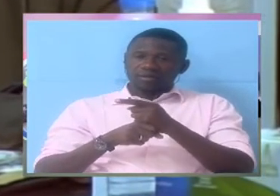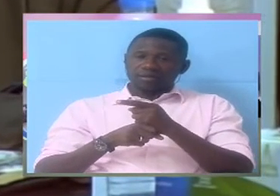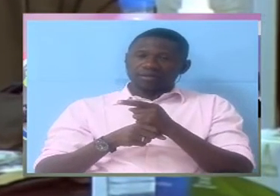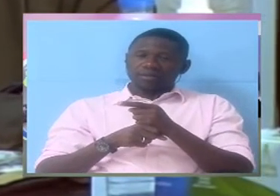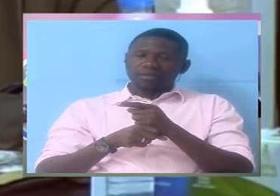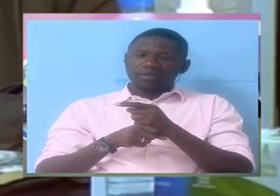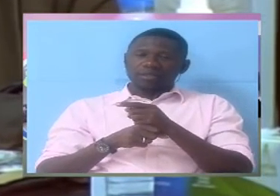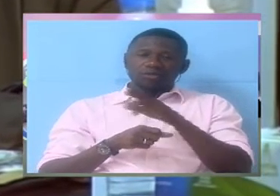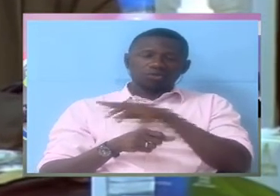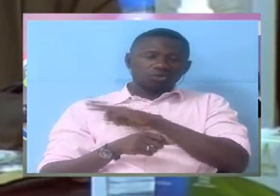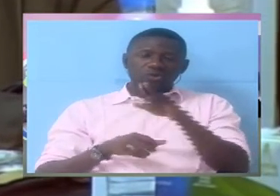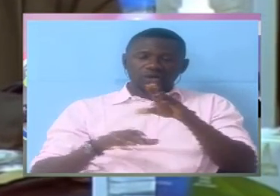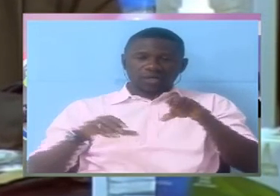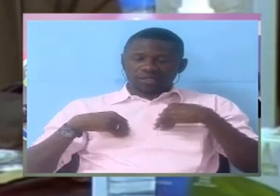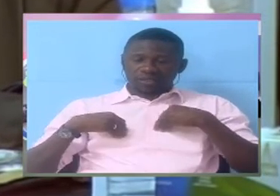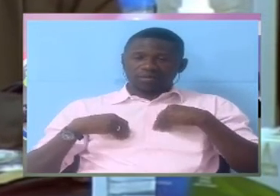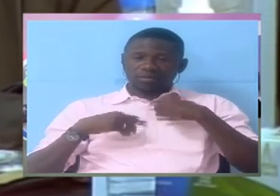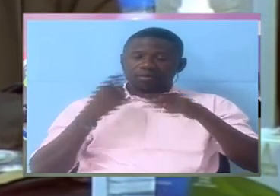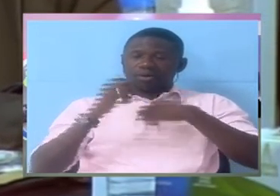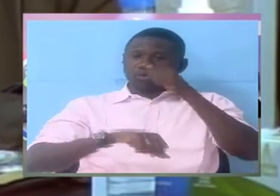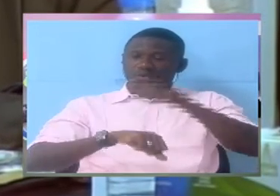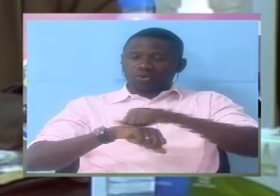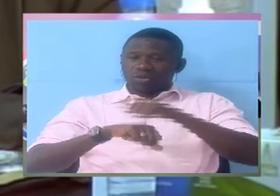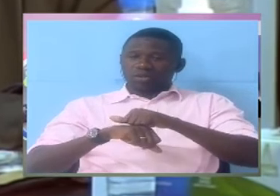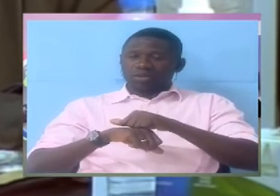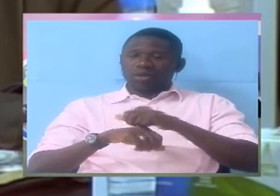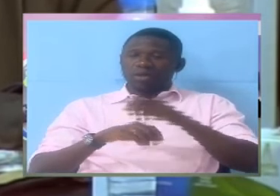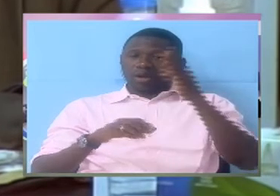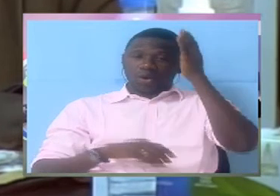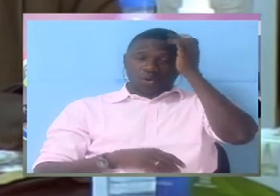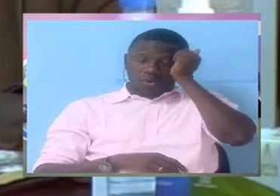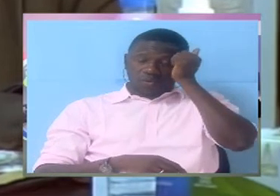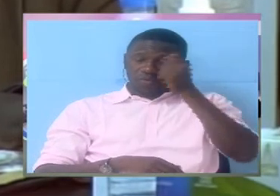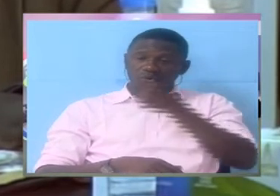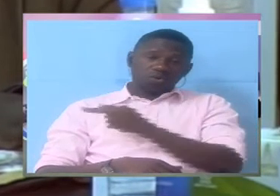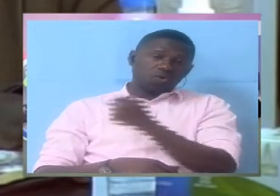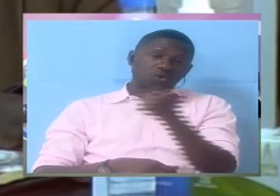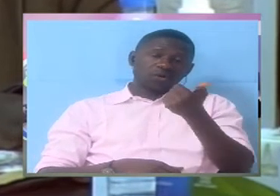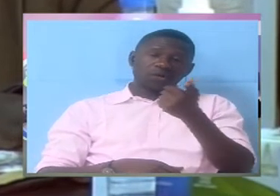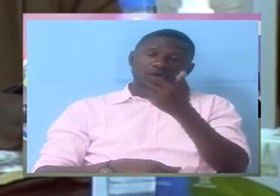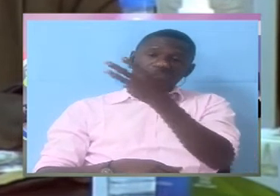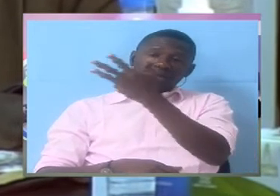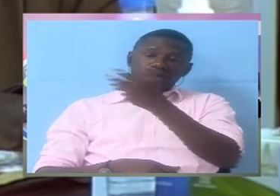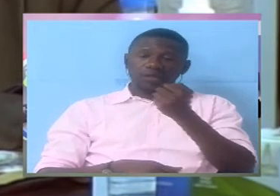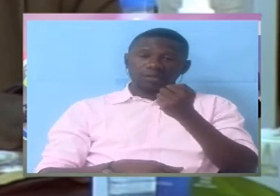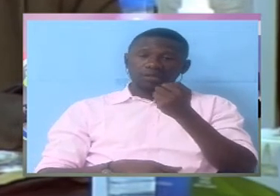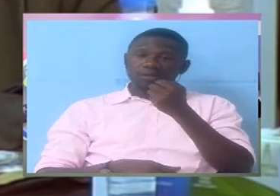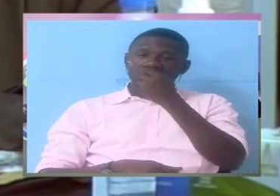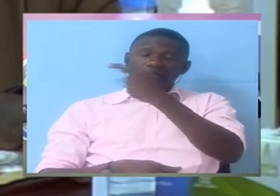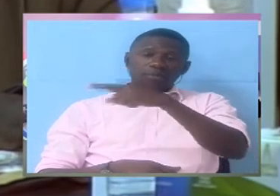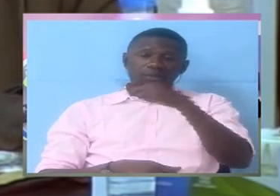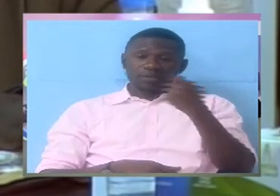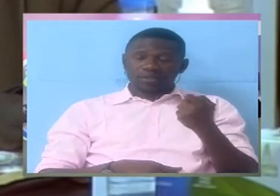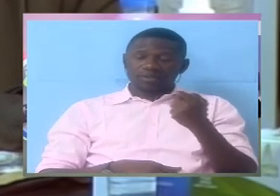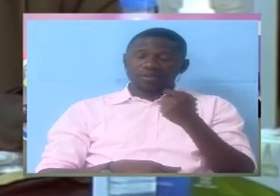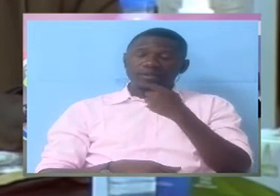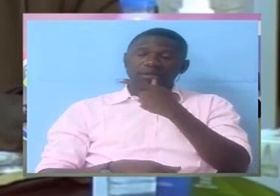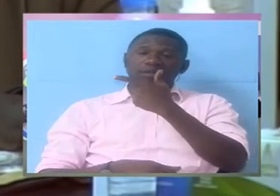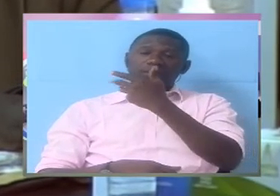torture? I hope the other 90% of torturers at NIA were aware of that